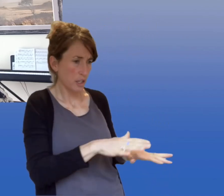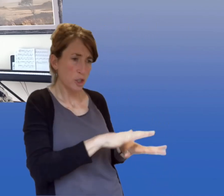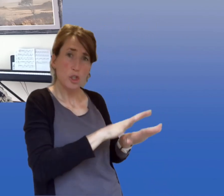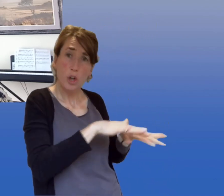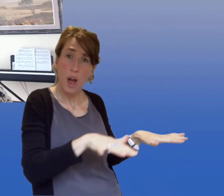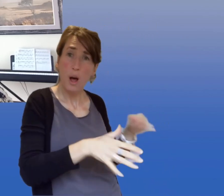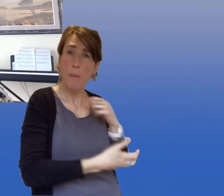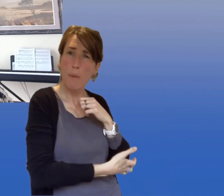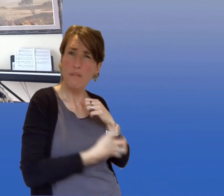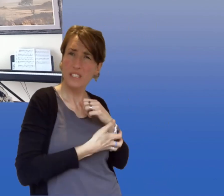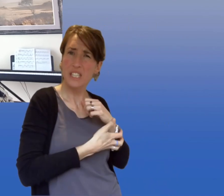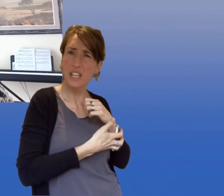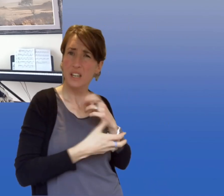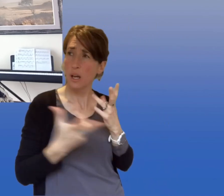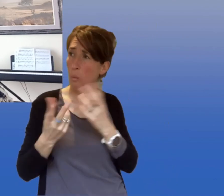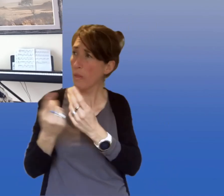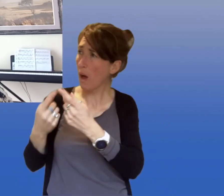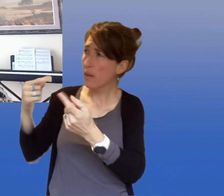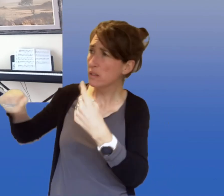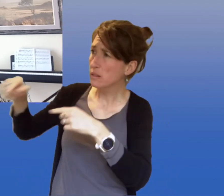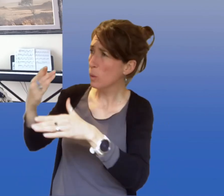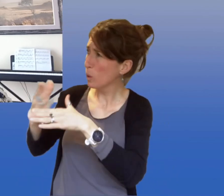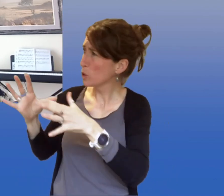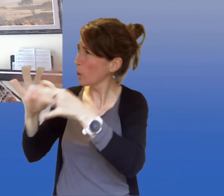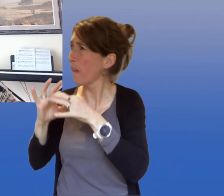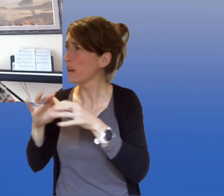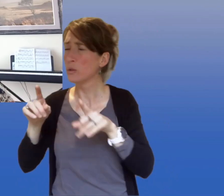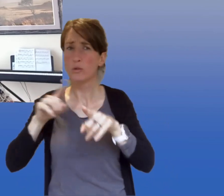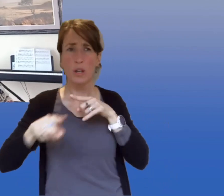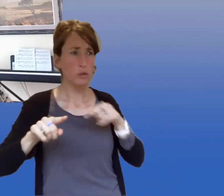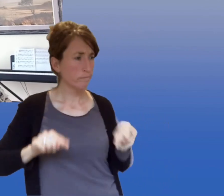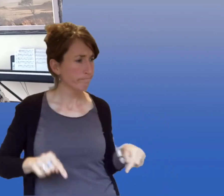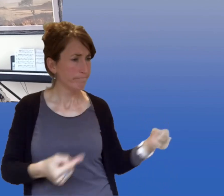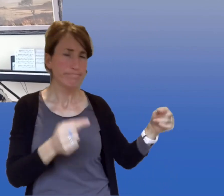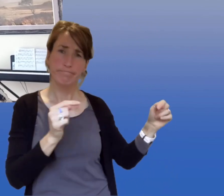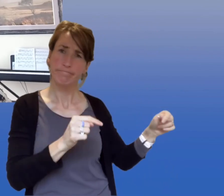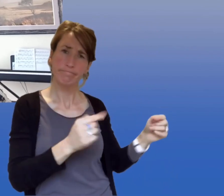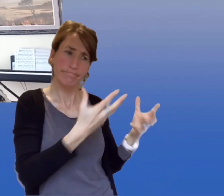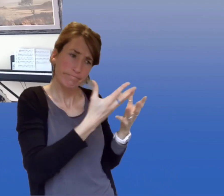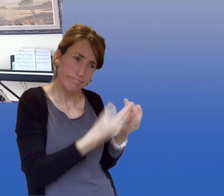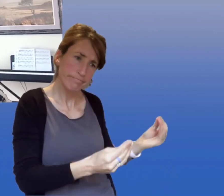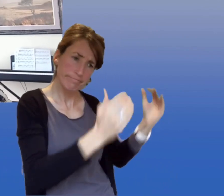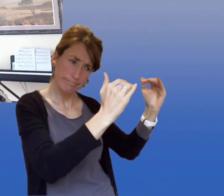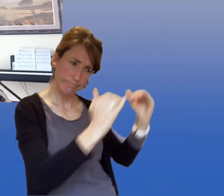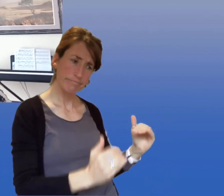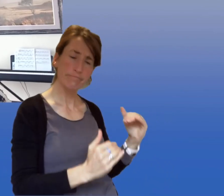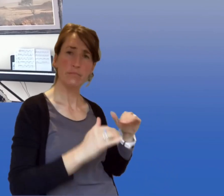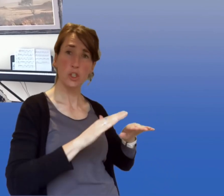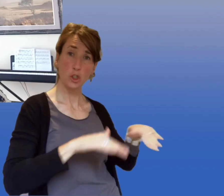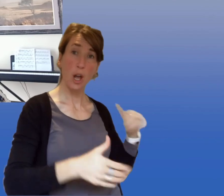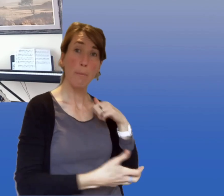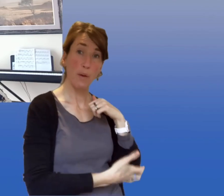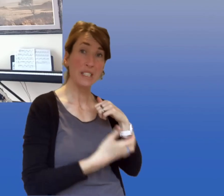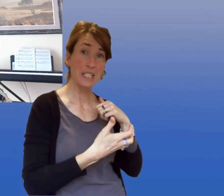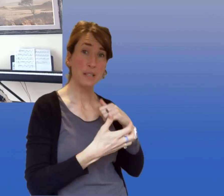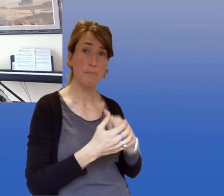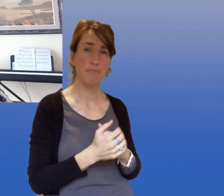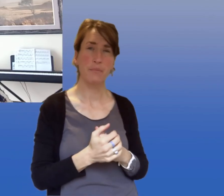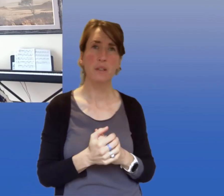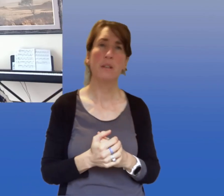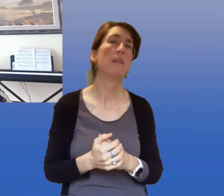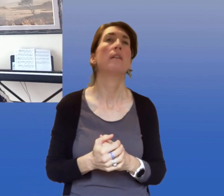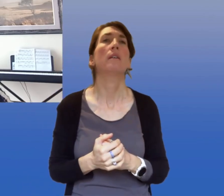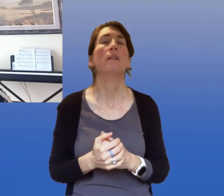the role that we play in tackling child poverty in partnership with others in the area.